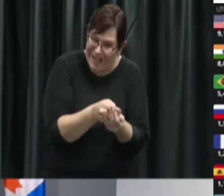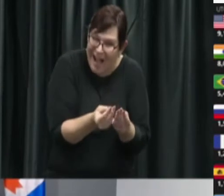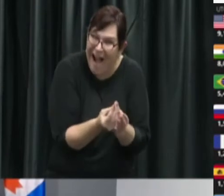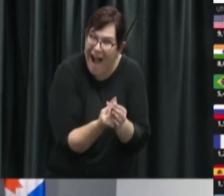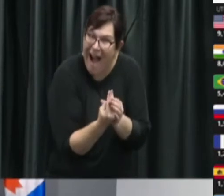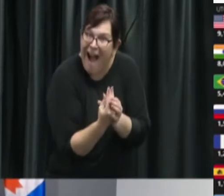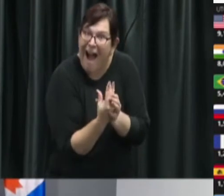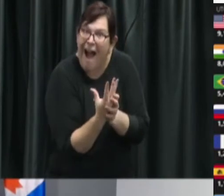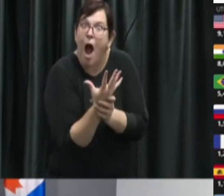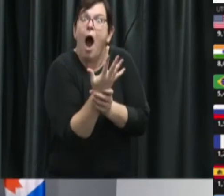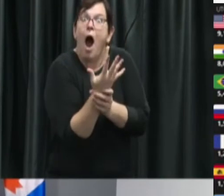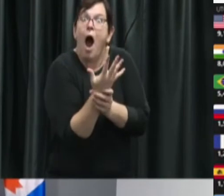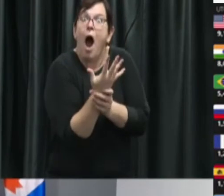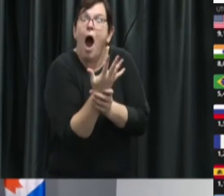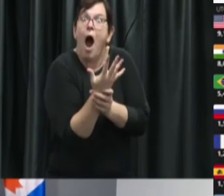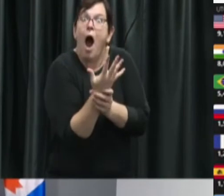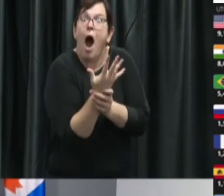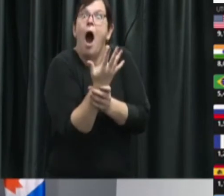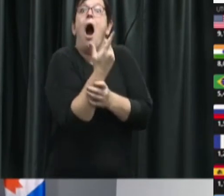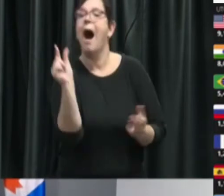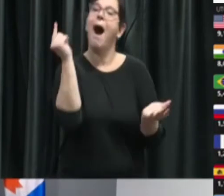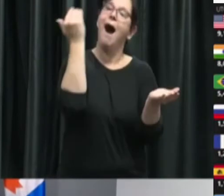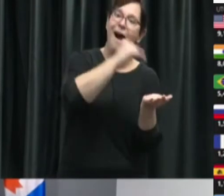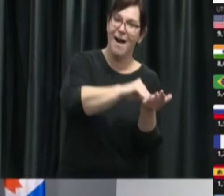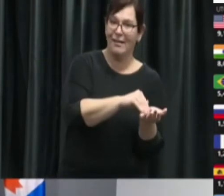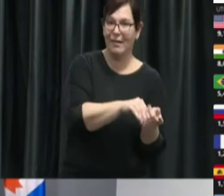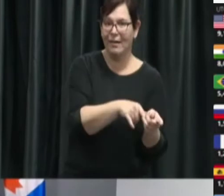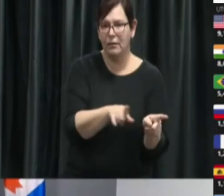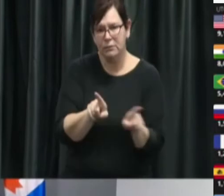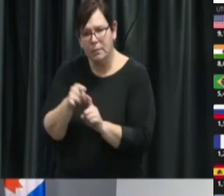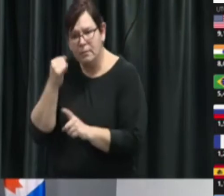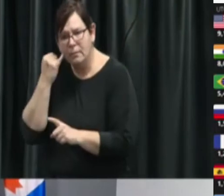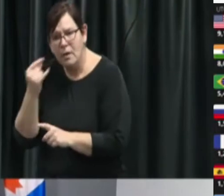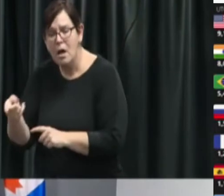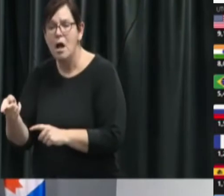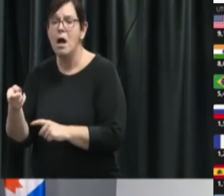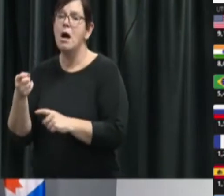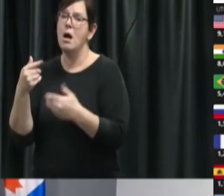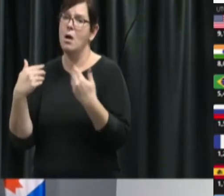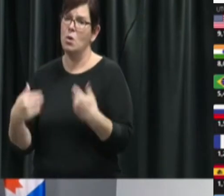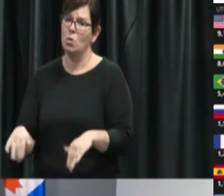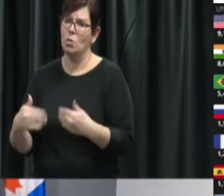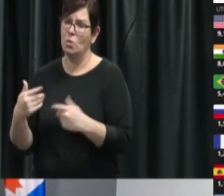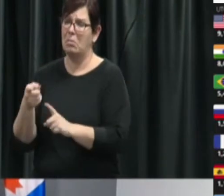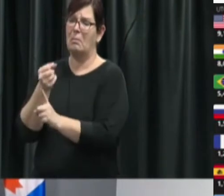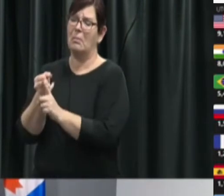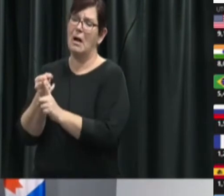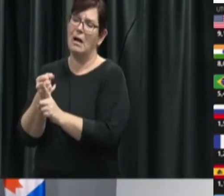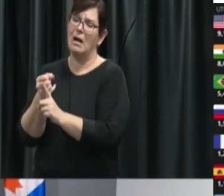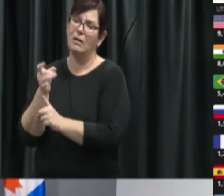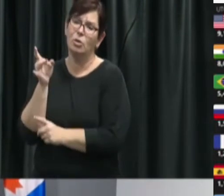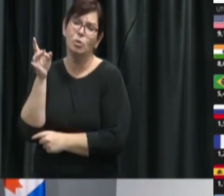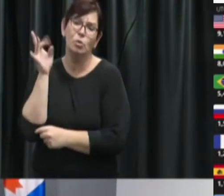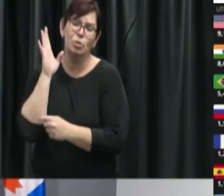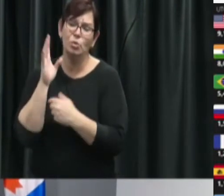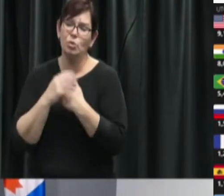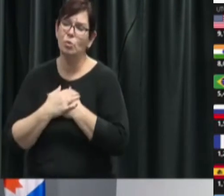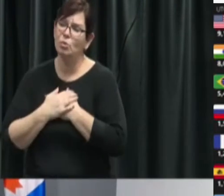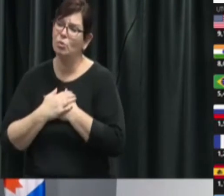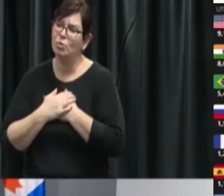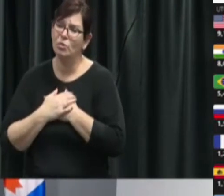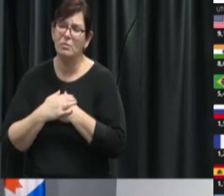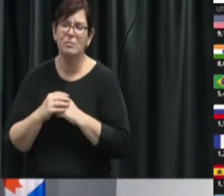the next stage of all this. But it's been devastating, and I'm confident that Toronto has such inherent